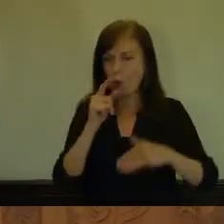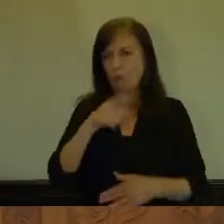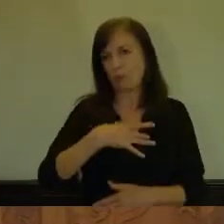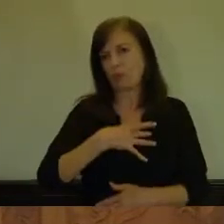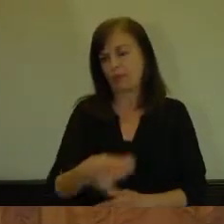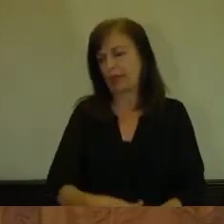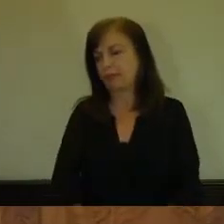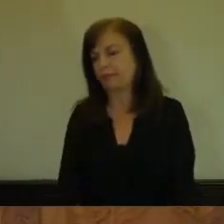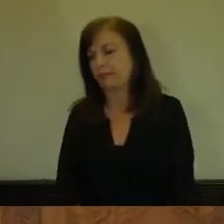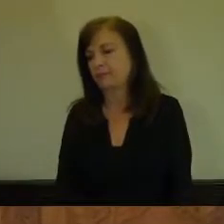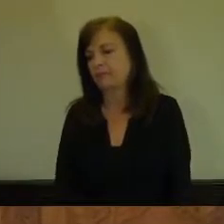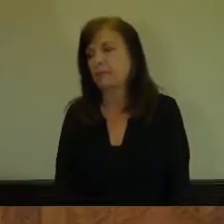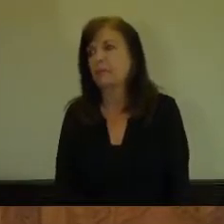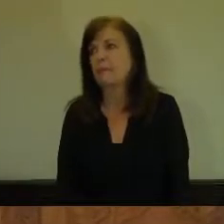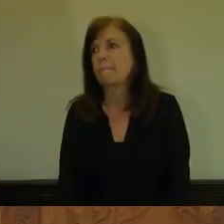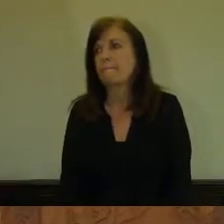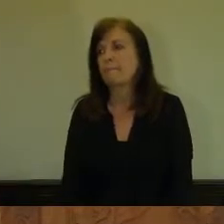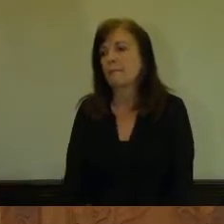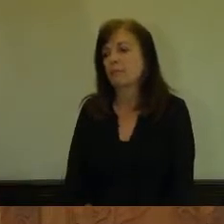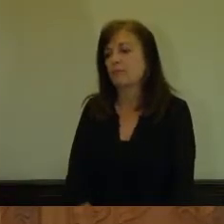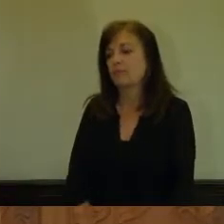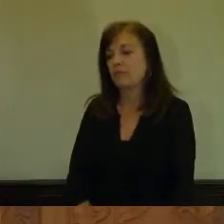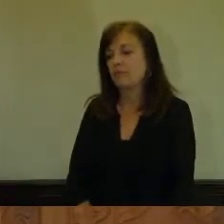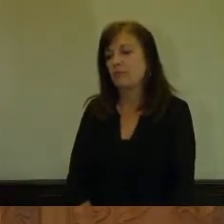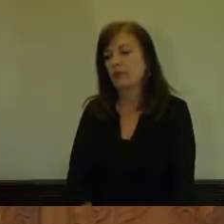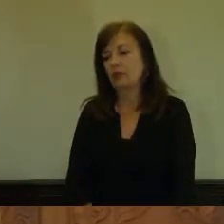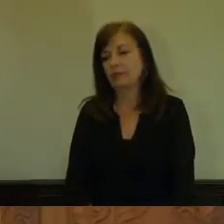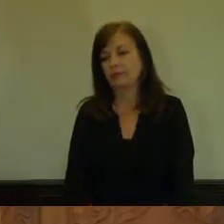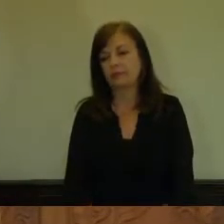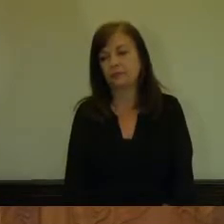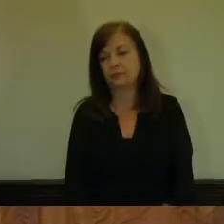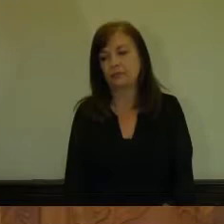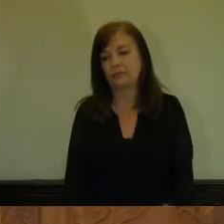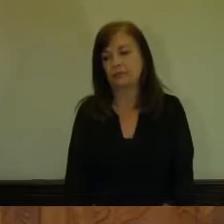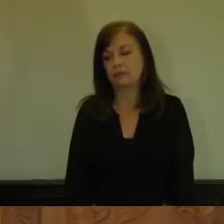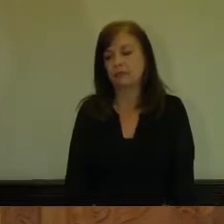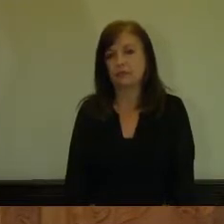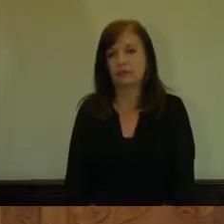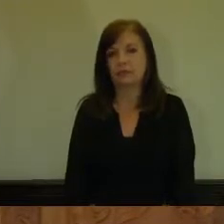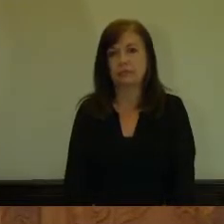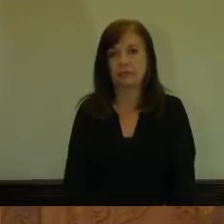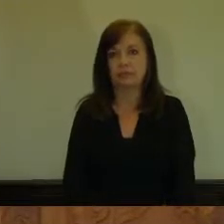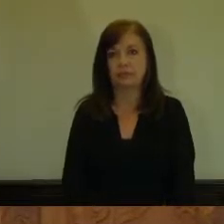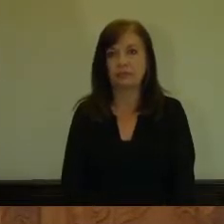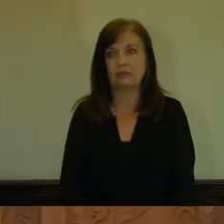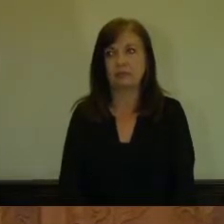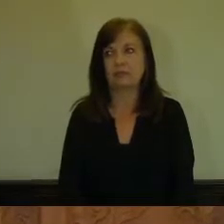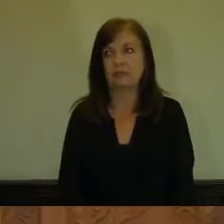Mm-hmm.